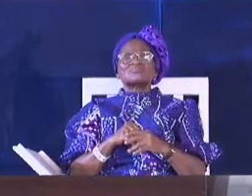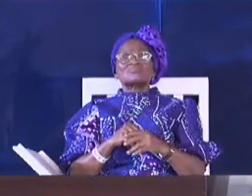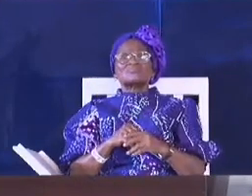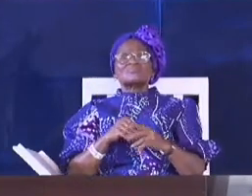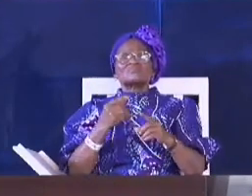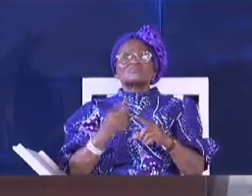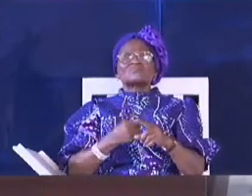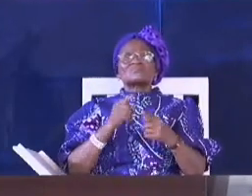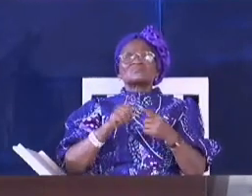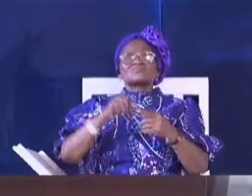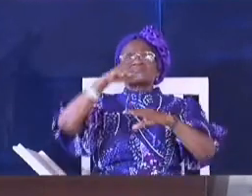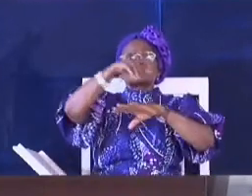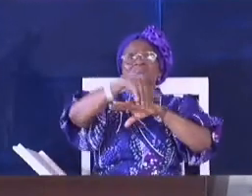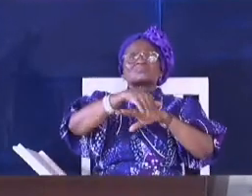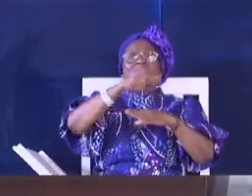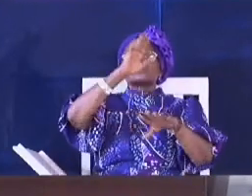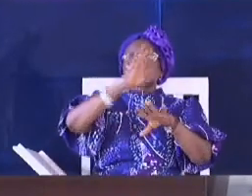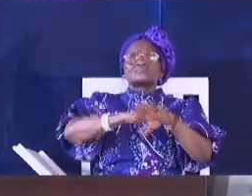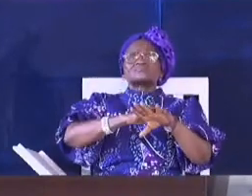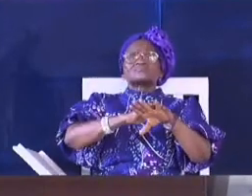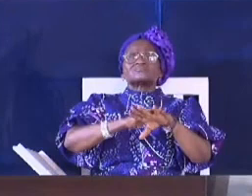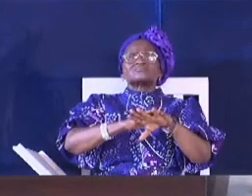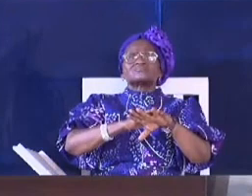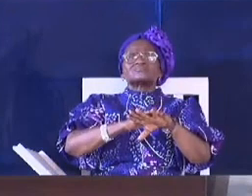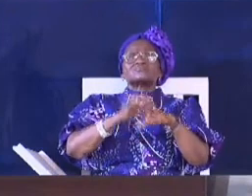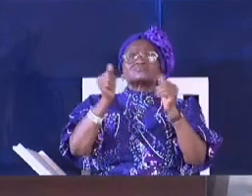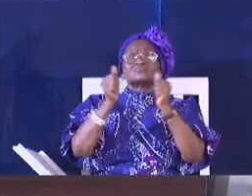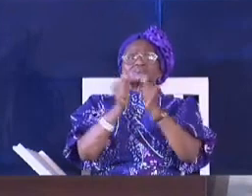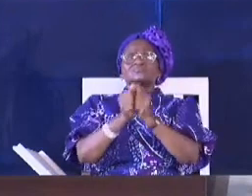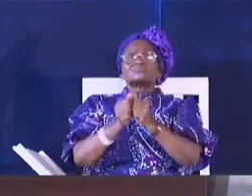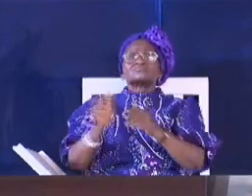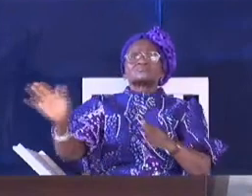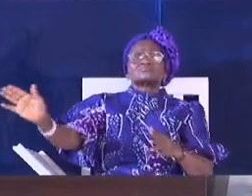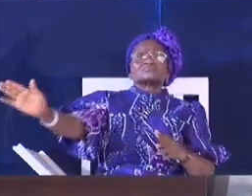From tonight onward, with your own mouth,